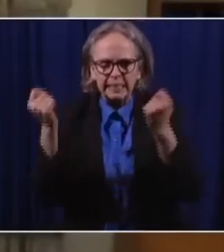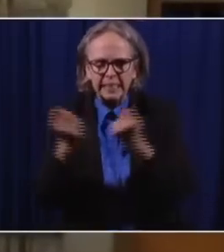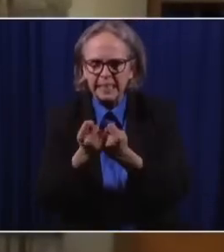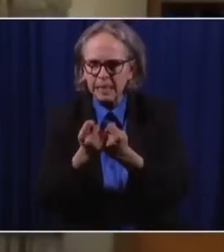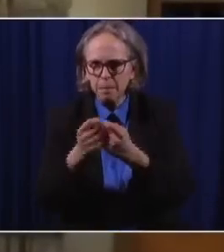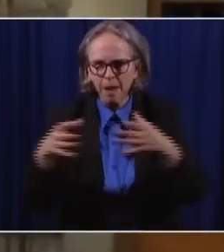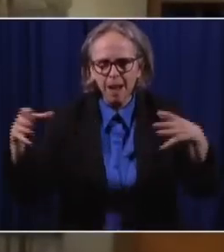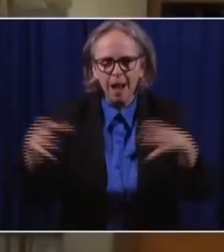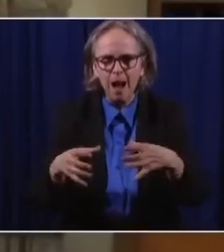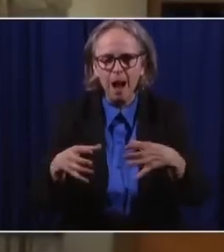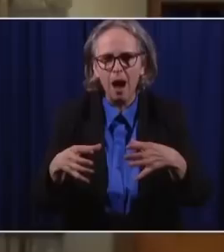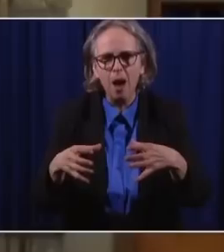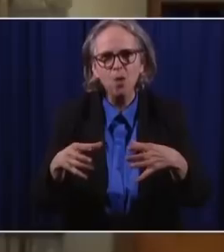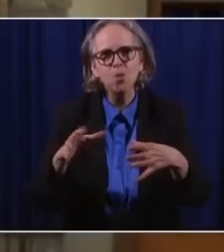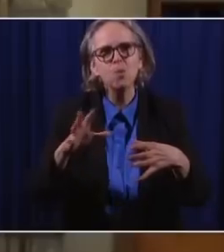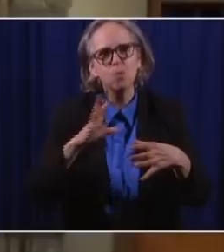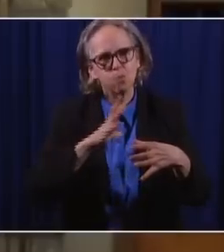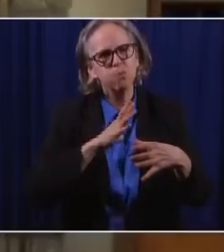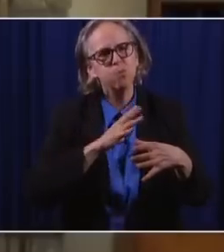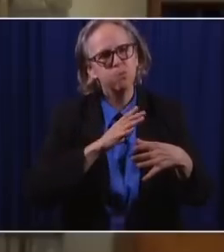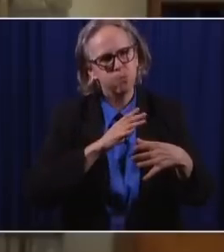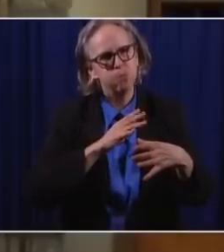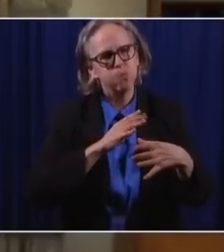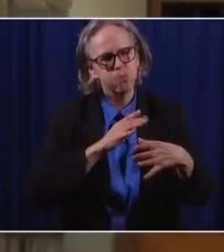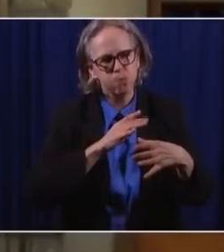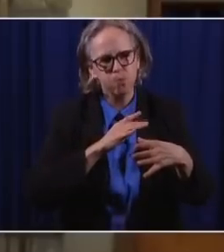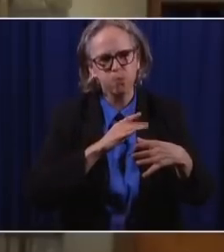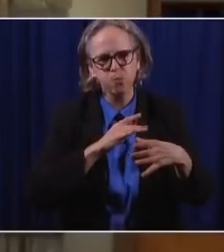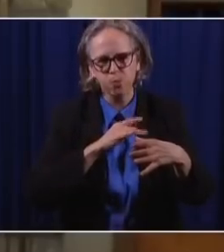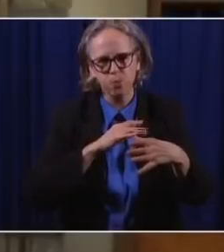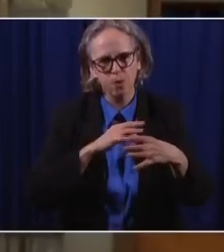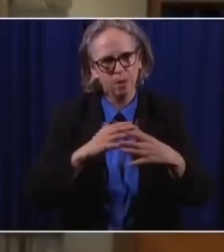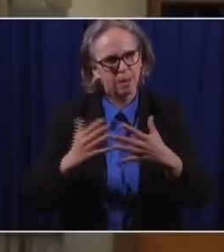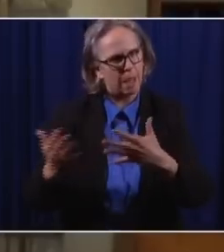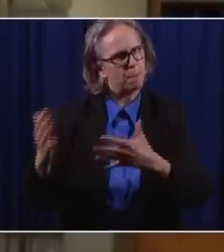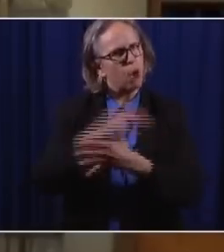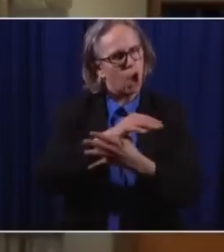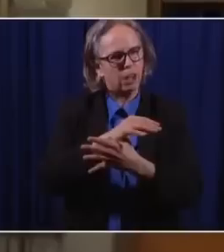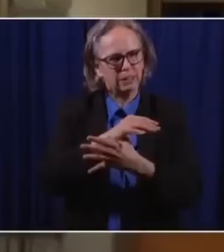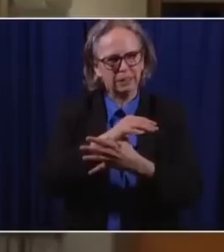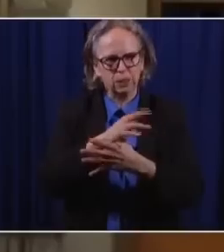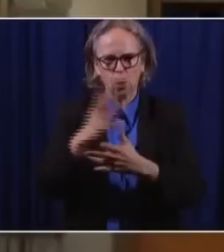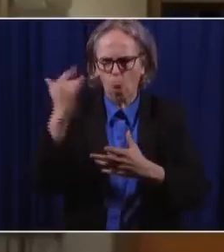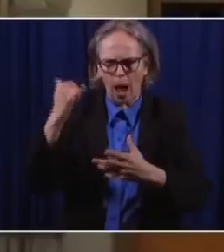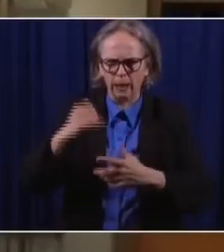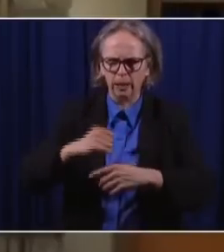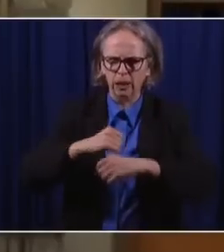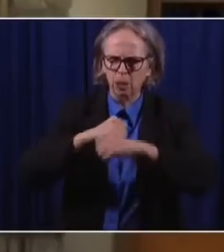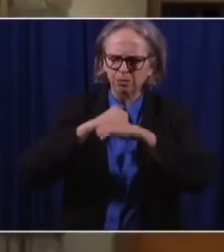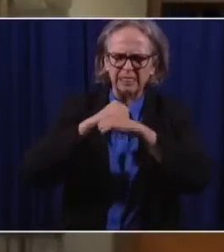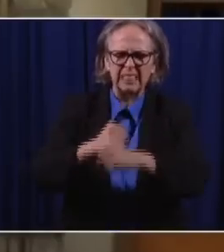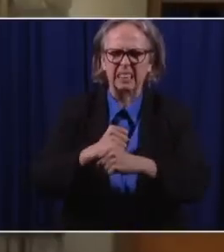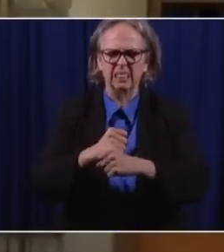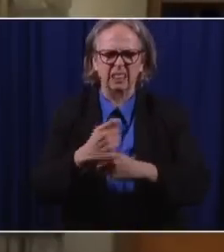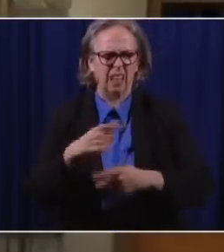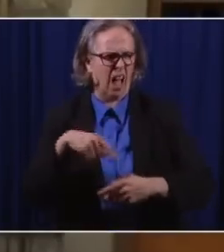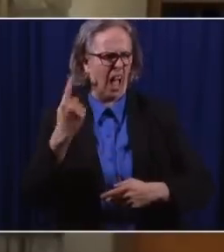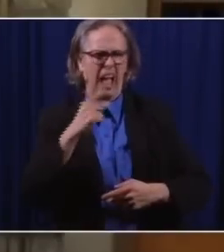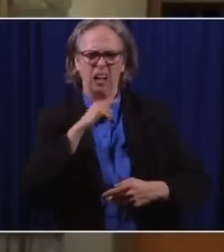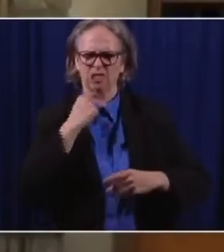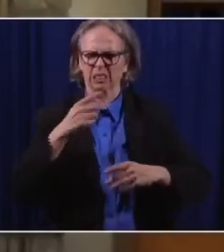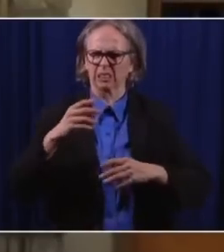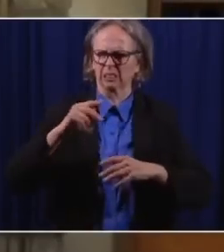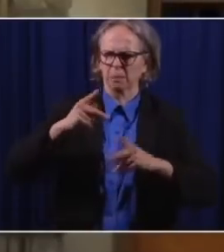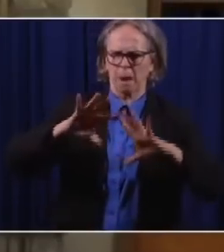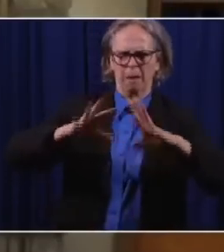especially in their efforts to protect vulnerable populations across Ohio. For months, these individuals